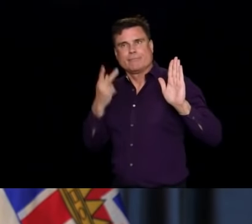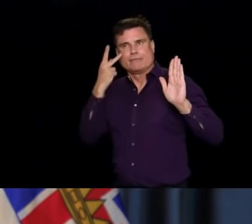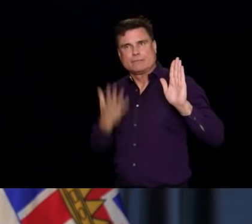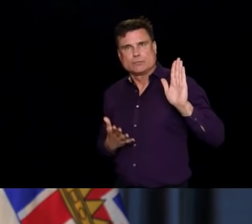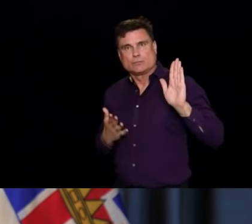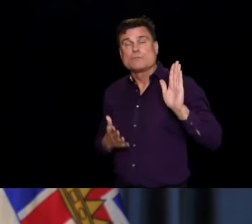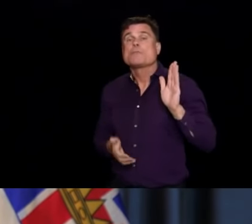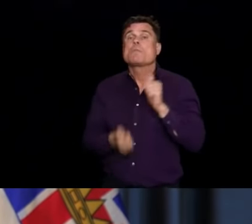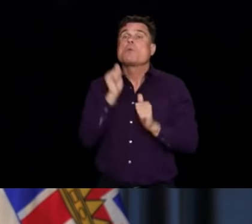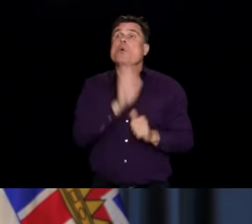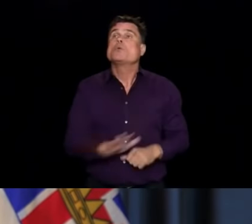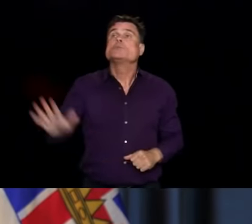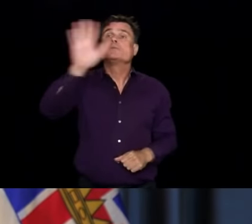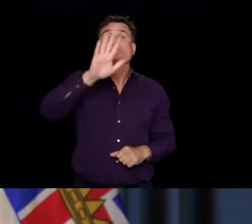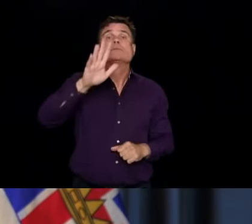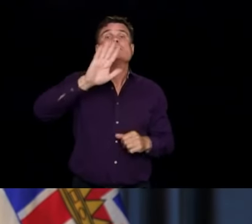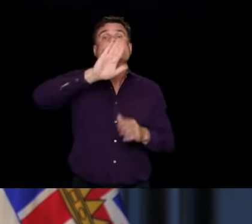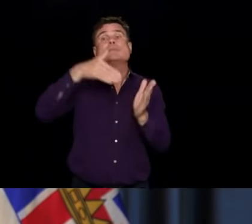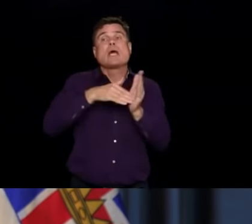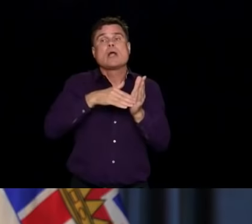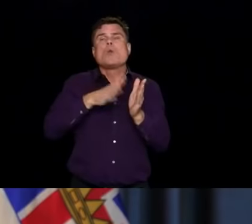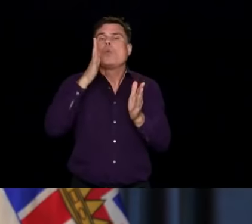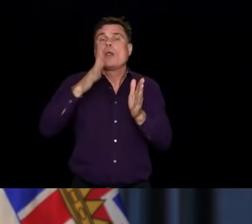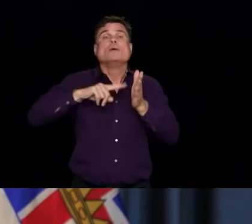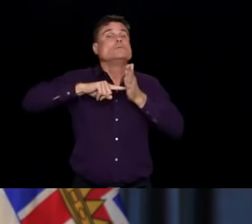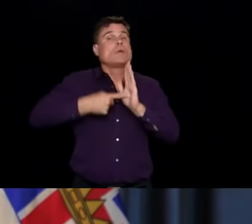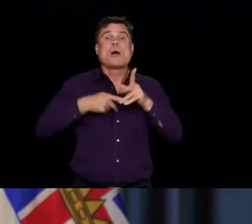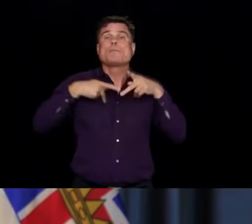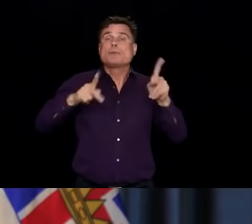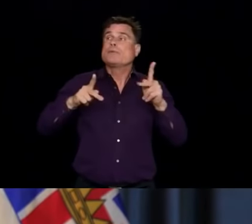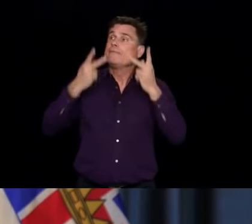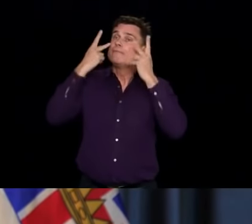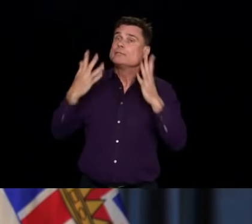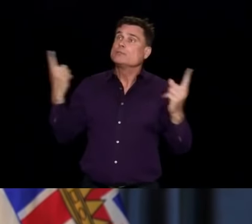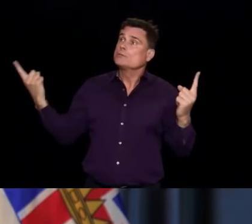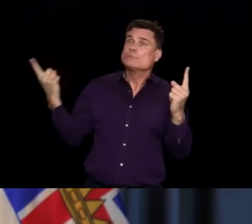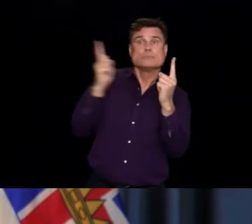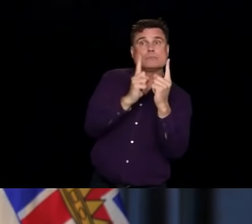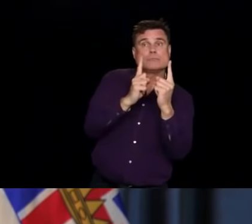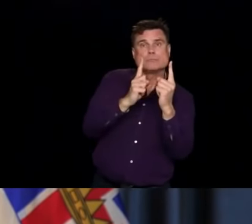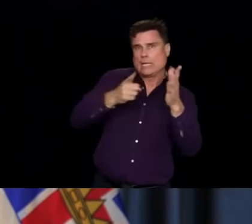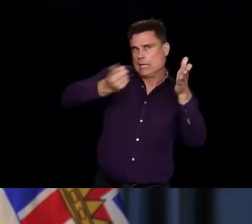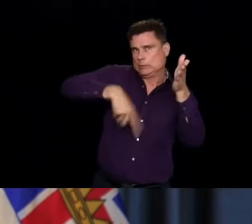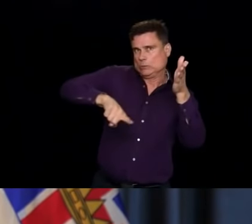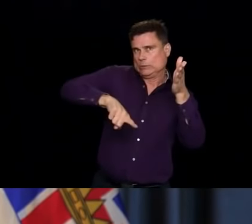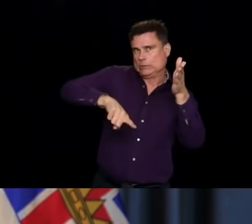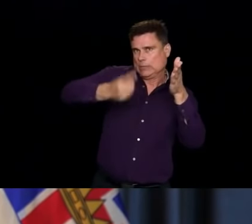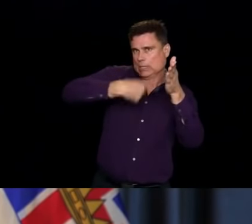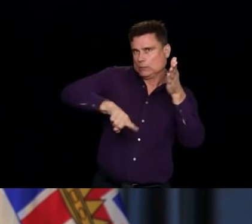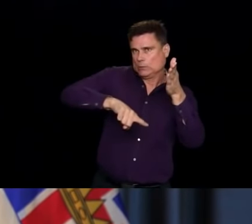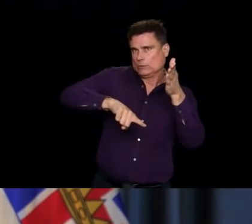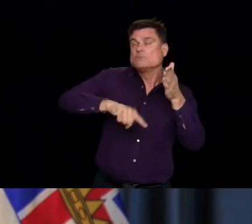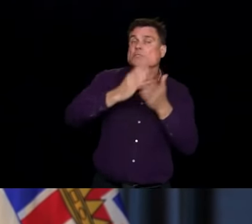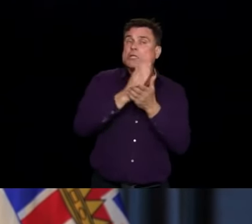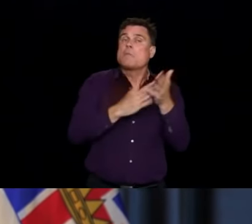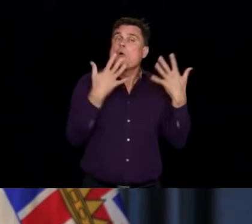facilities will start next week. It's important to remember that visitation may start sooner, as early as this week, as